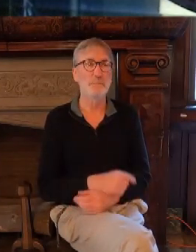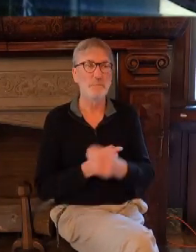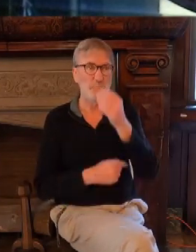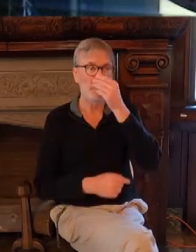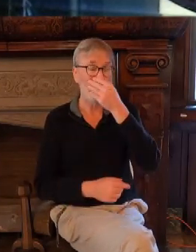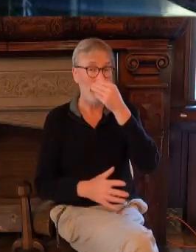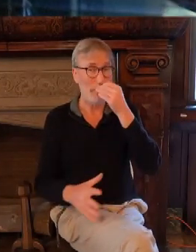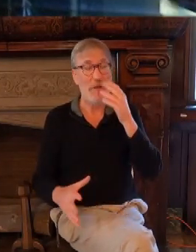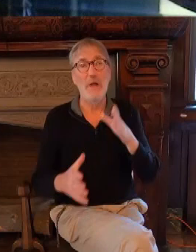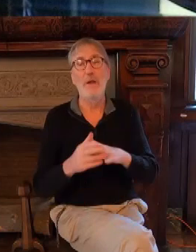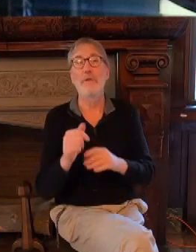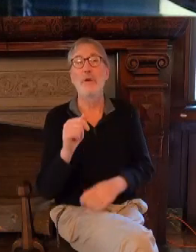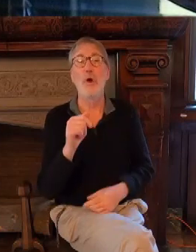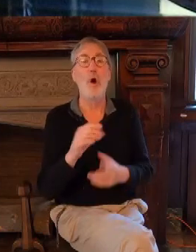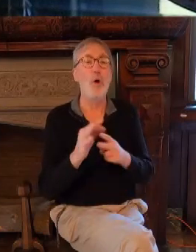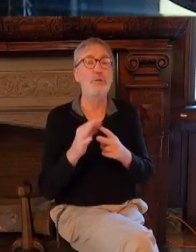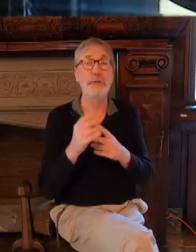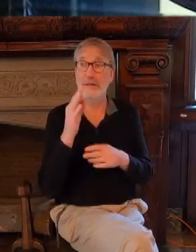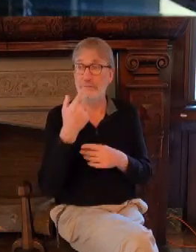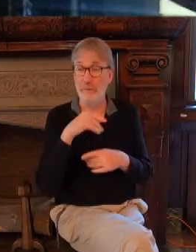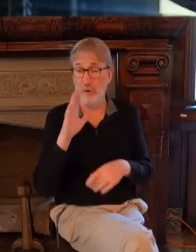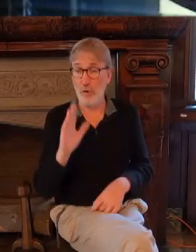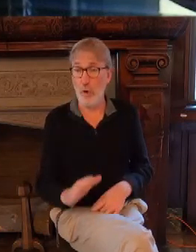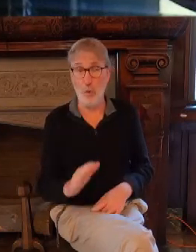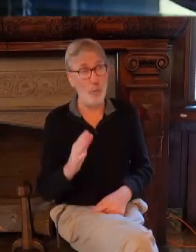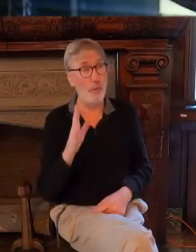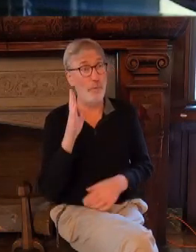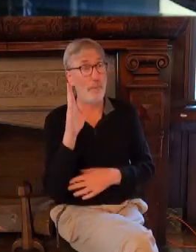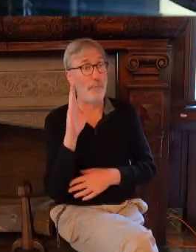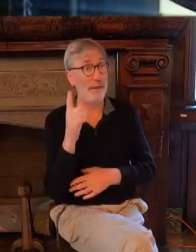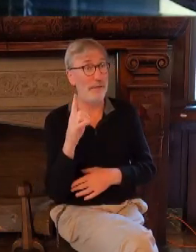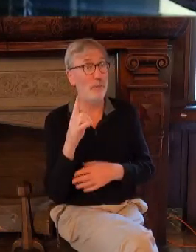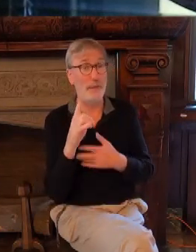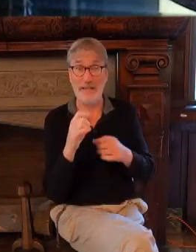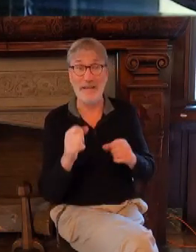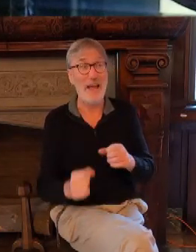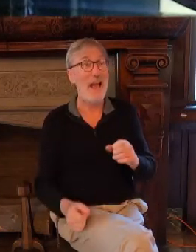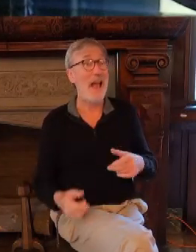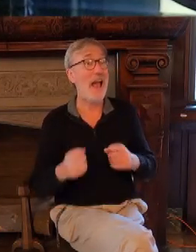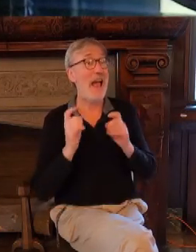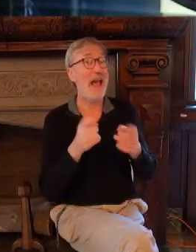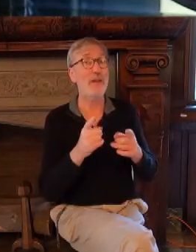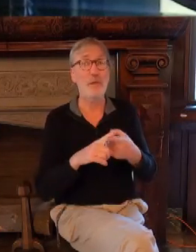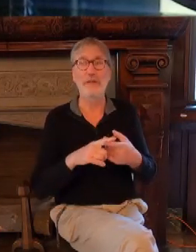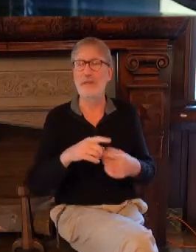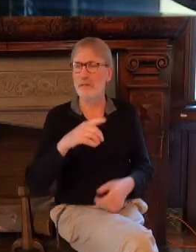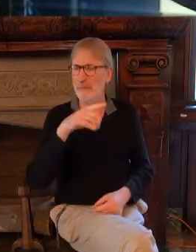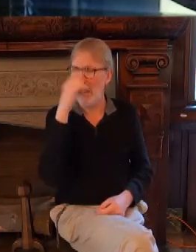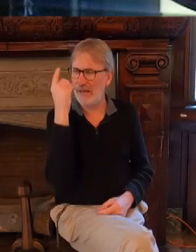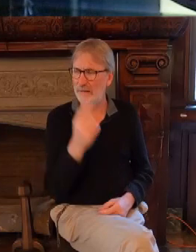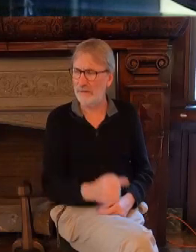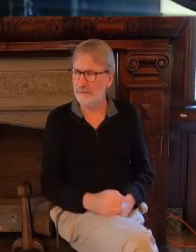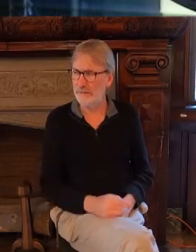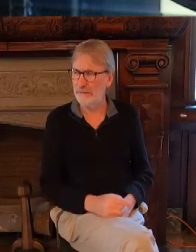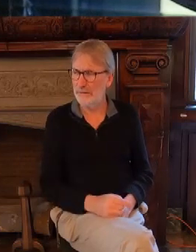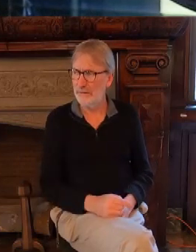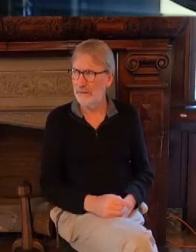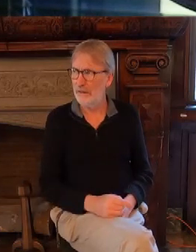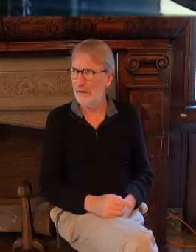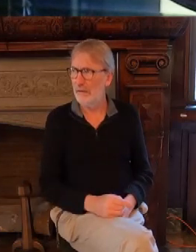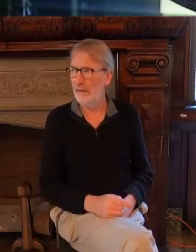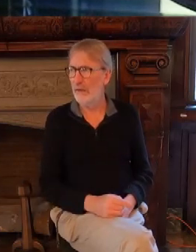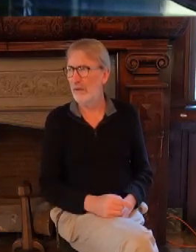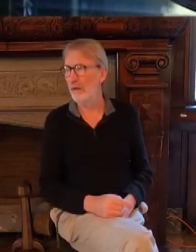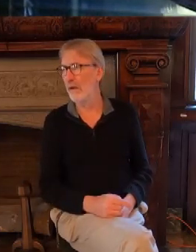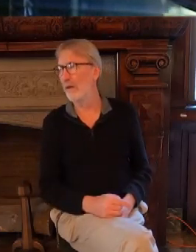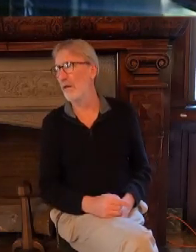alternates that we will add in if the bids come in low are the black bollards, not bollards, I'm sorry, the railing.